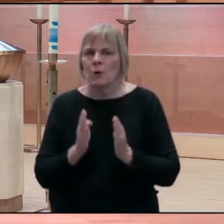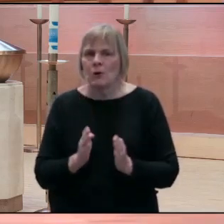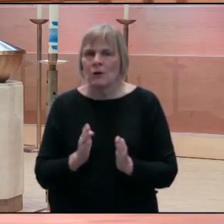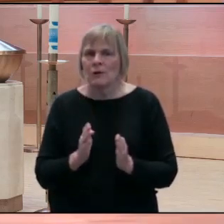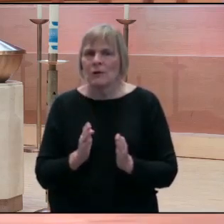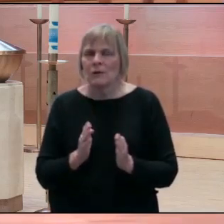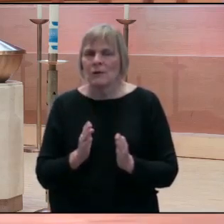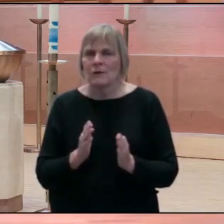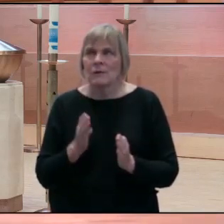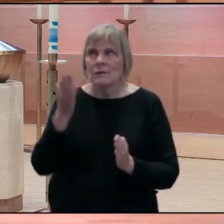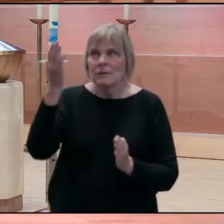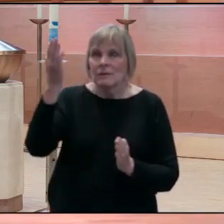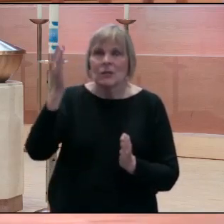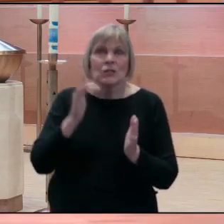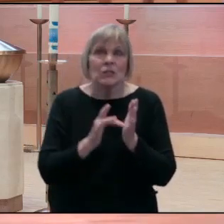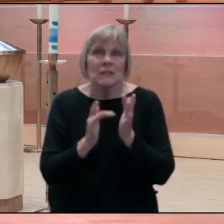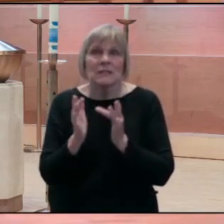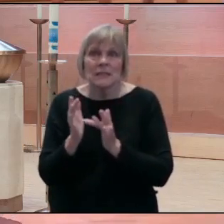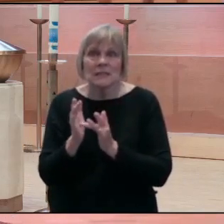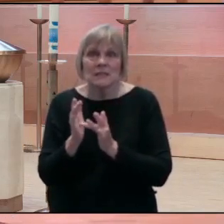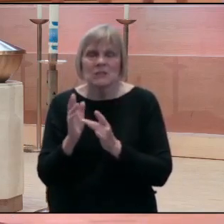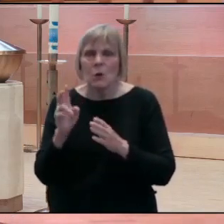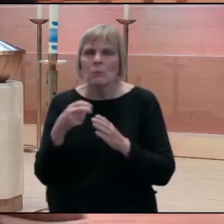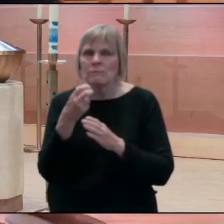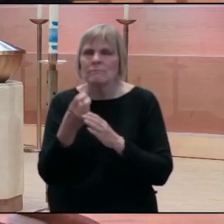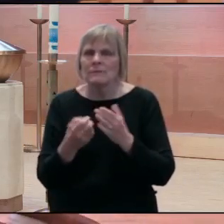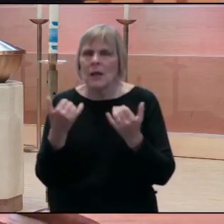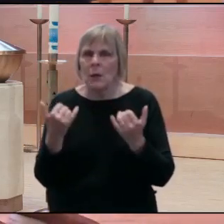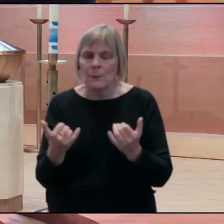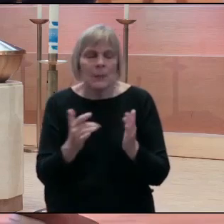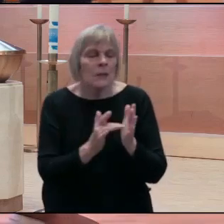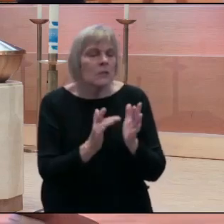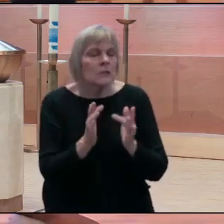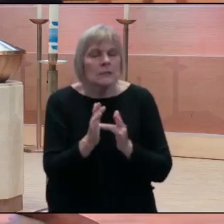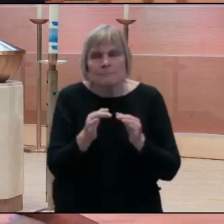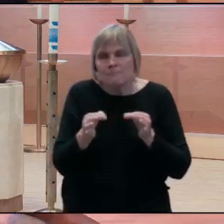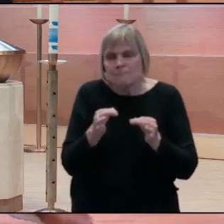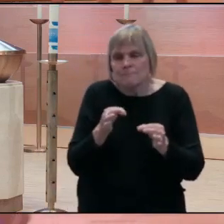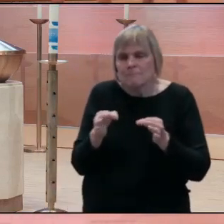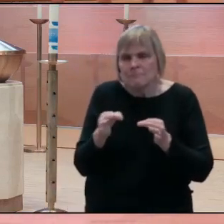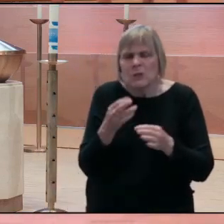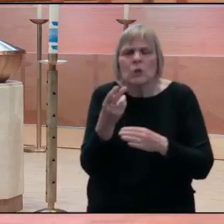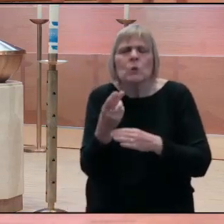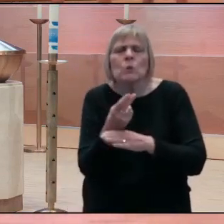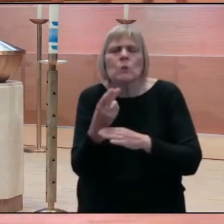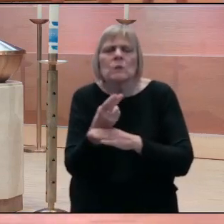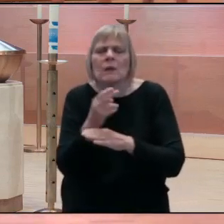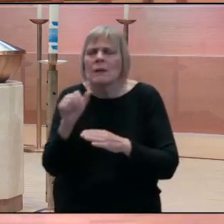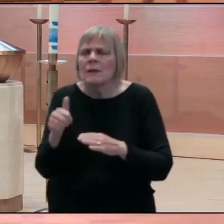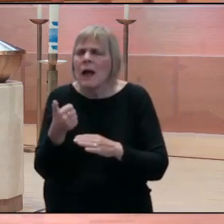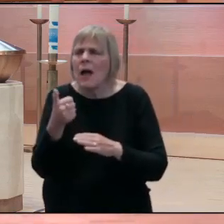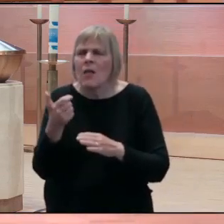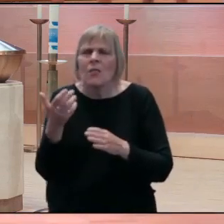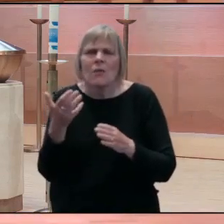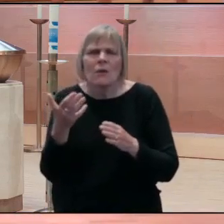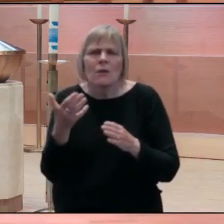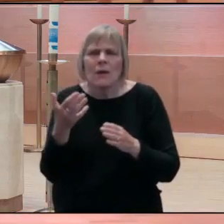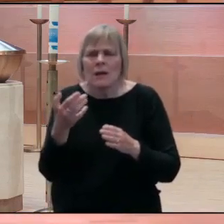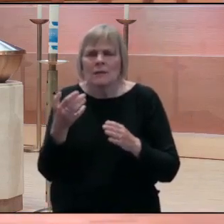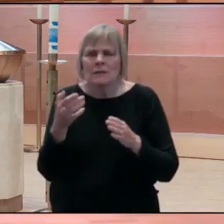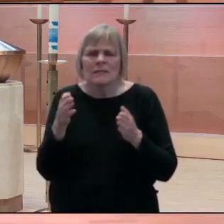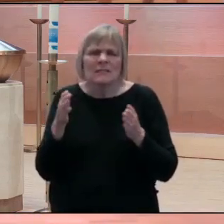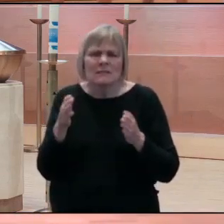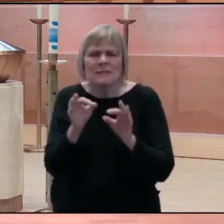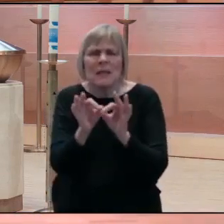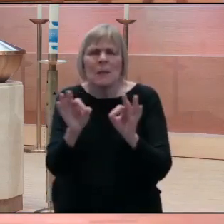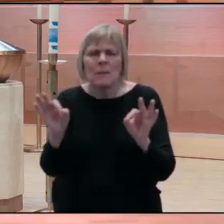found in Jesus. So let's dive into this. So Jesus, he uses this another I am statement, and in it